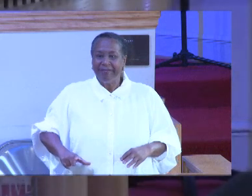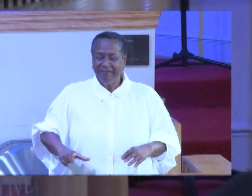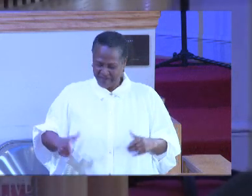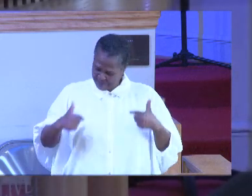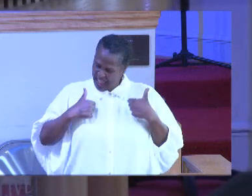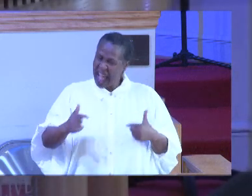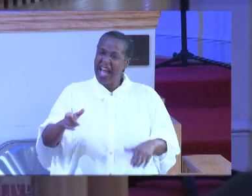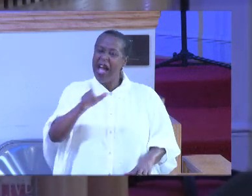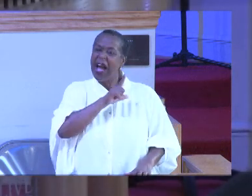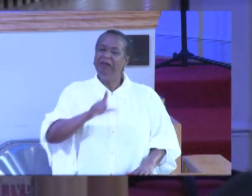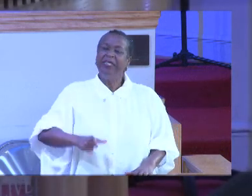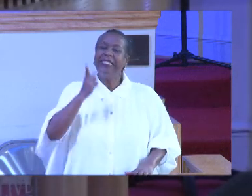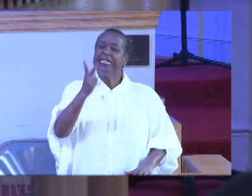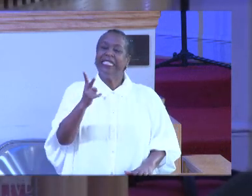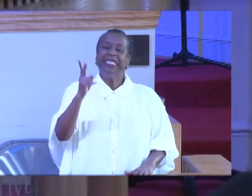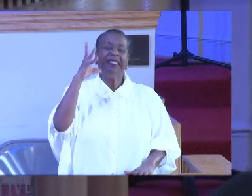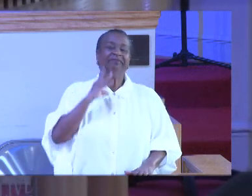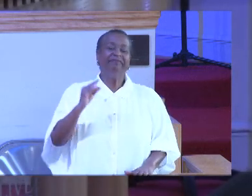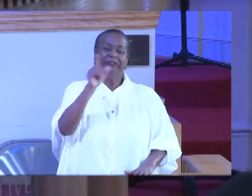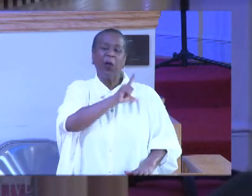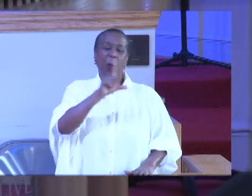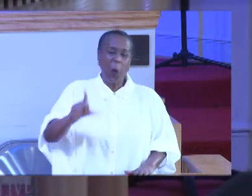the Lord.